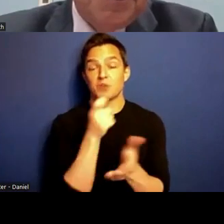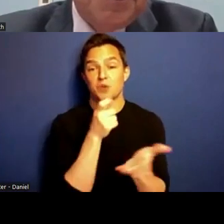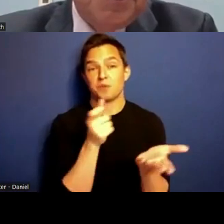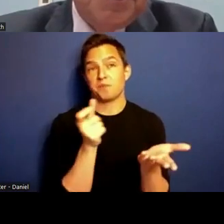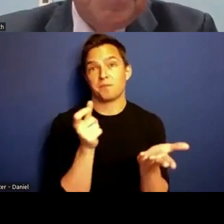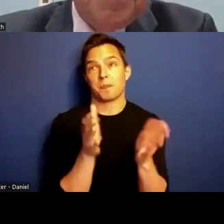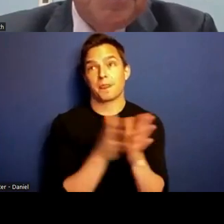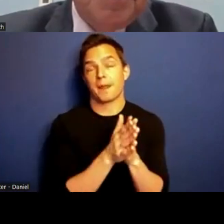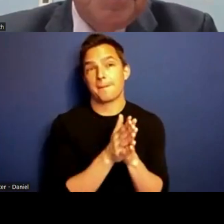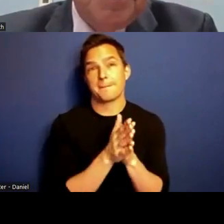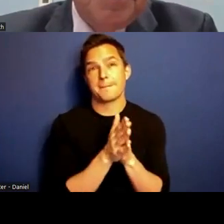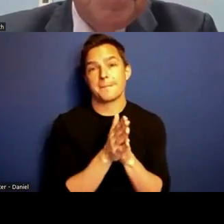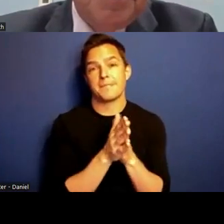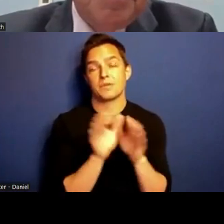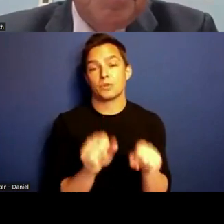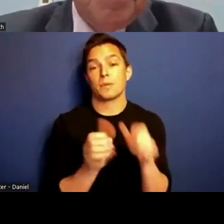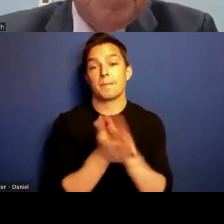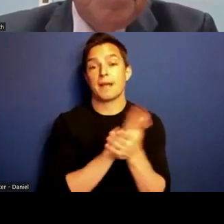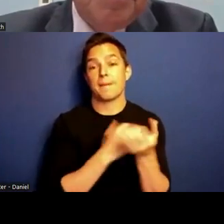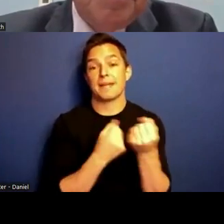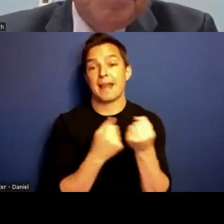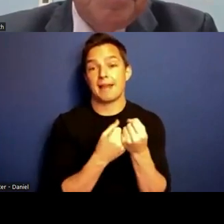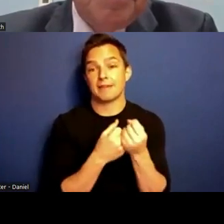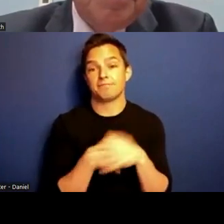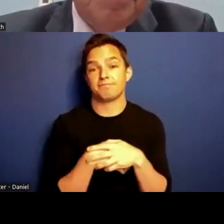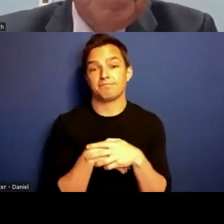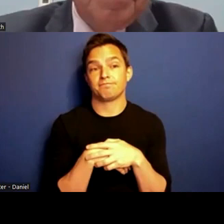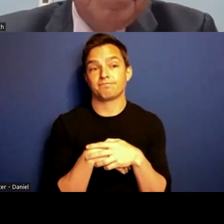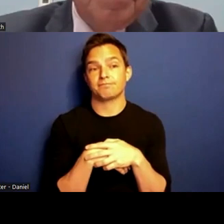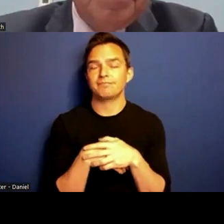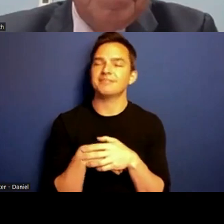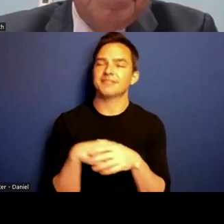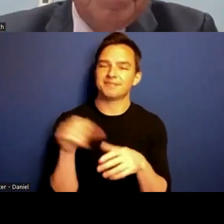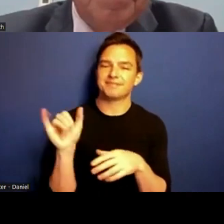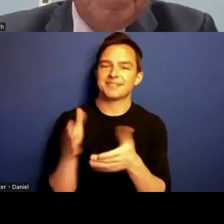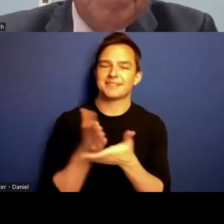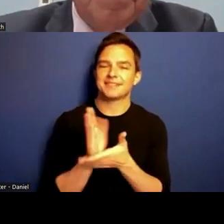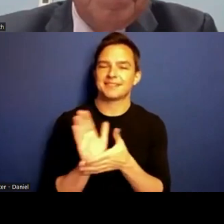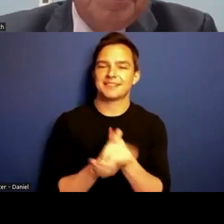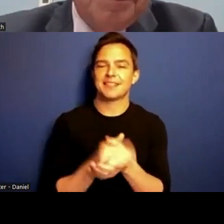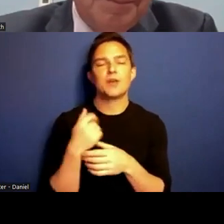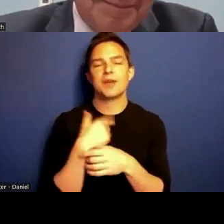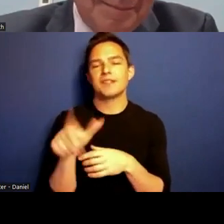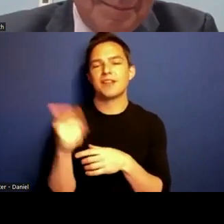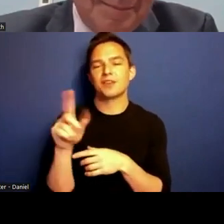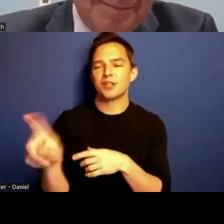an ally. All right. Okay, so we have another question.